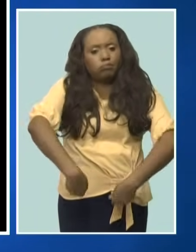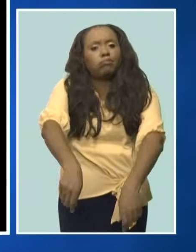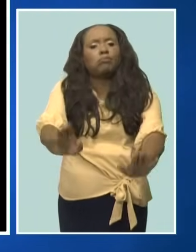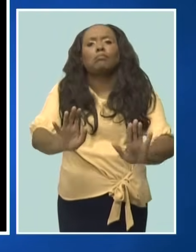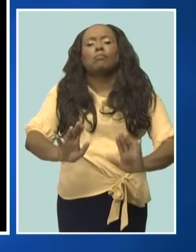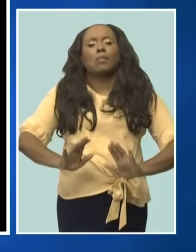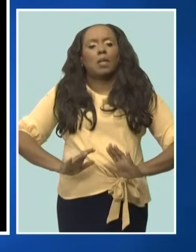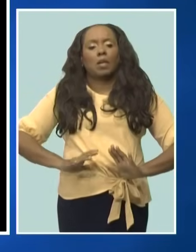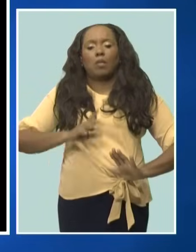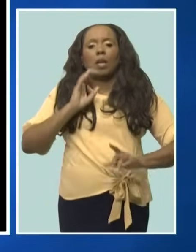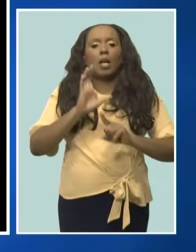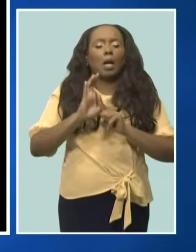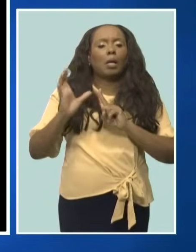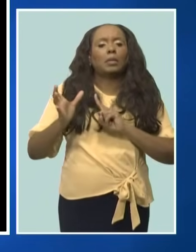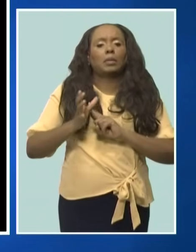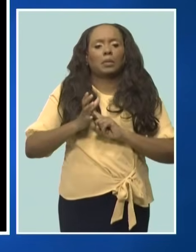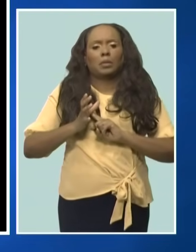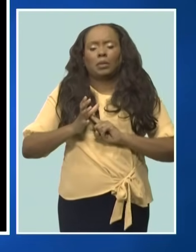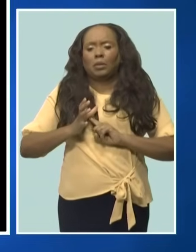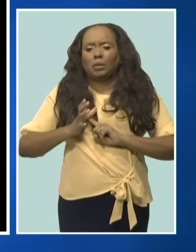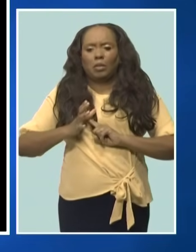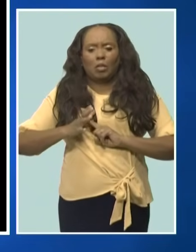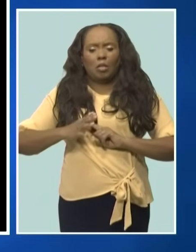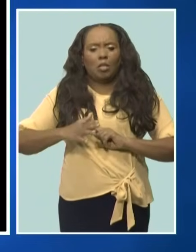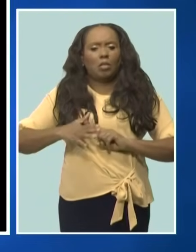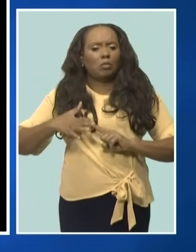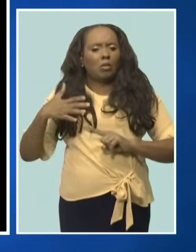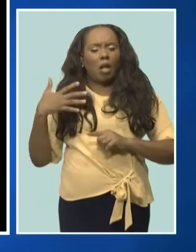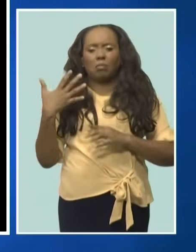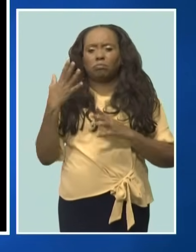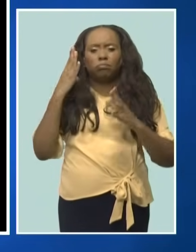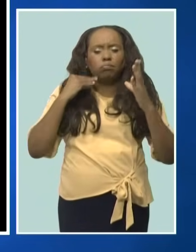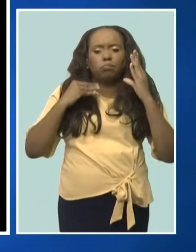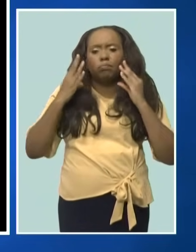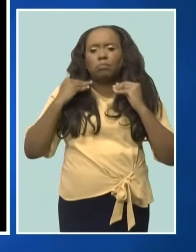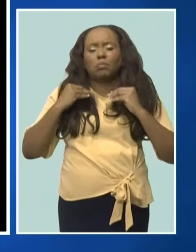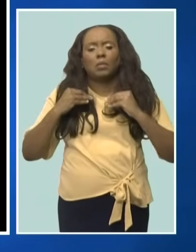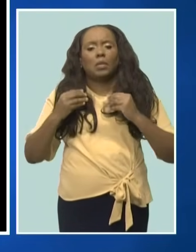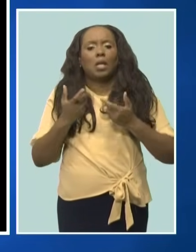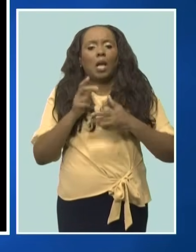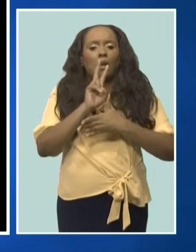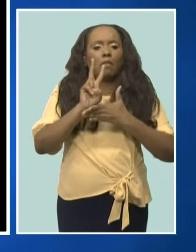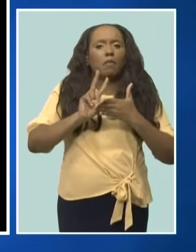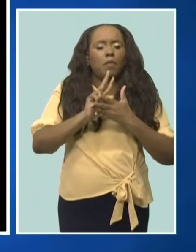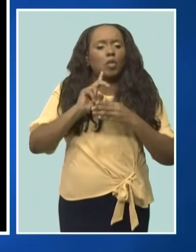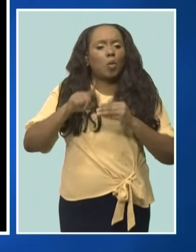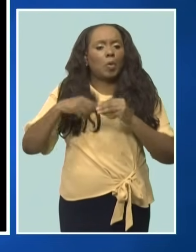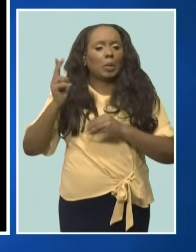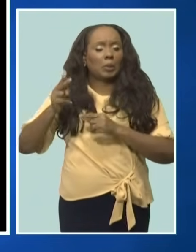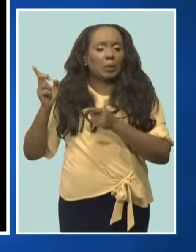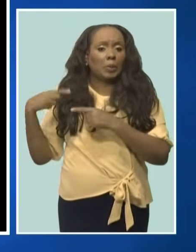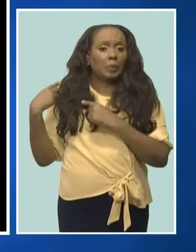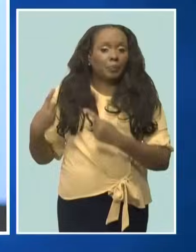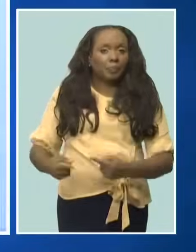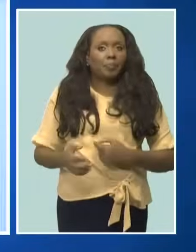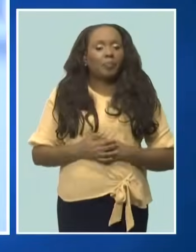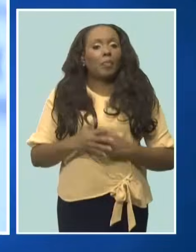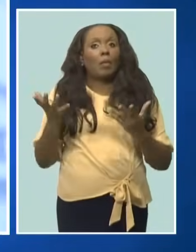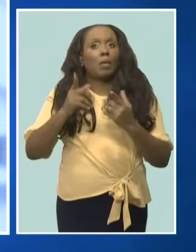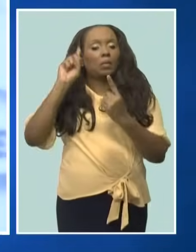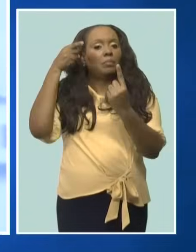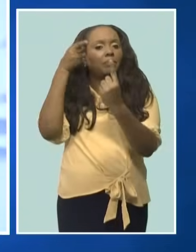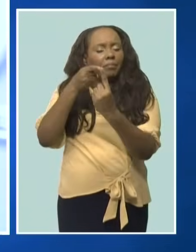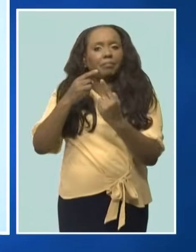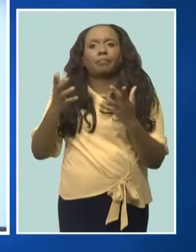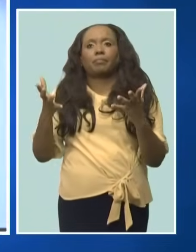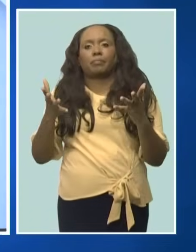powerful legacy video reflecting on where we've been and where we are going. The objective of the anniversary celebration is to